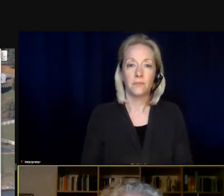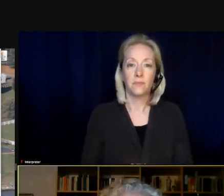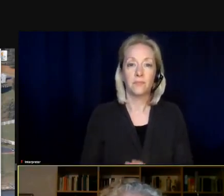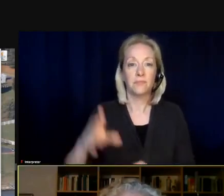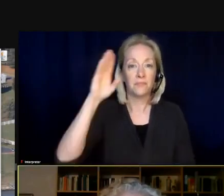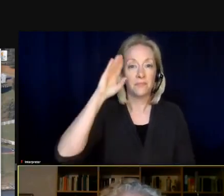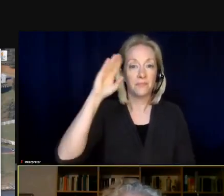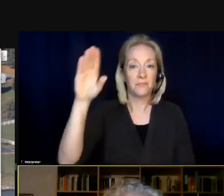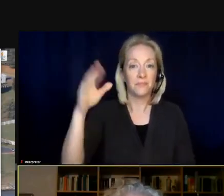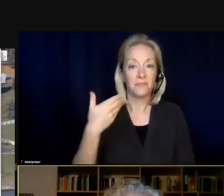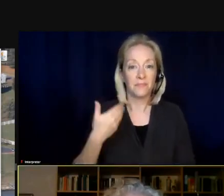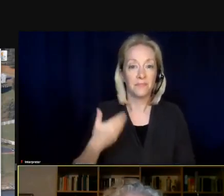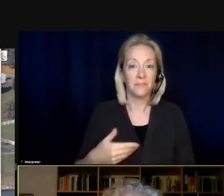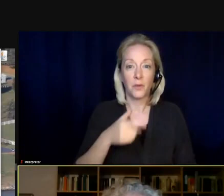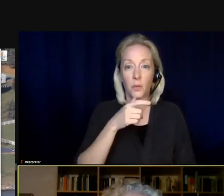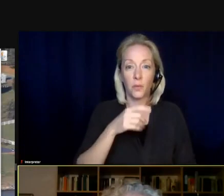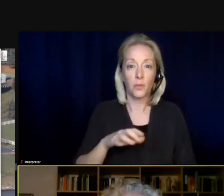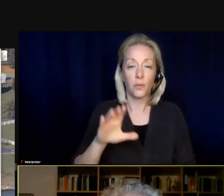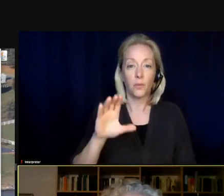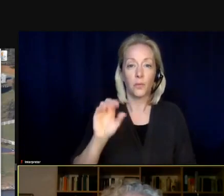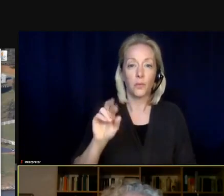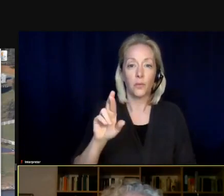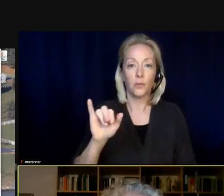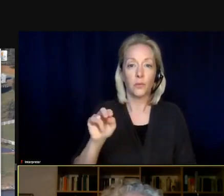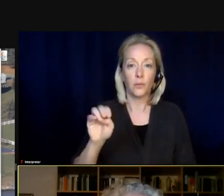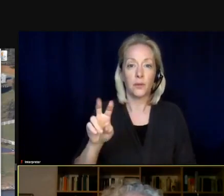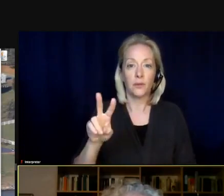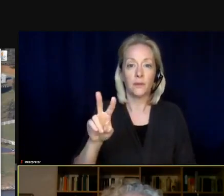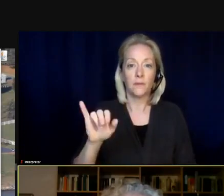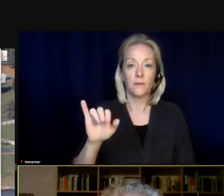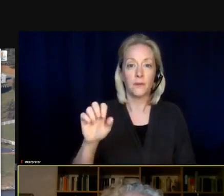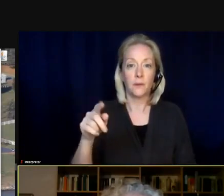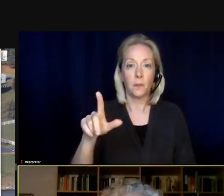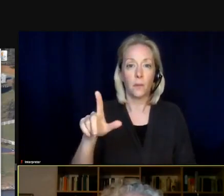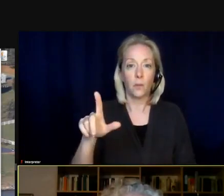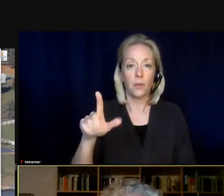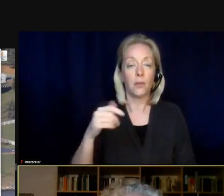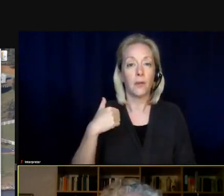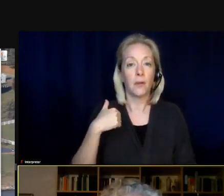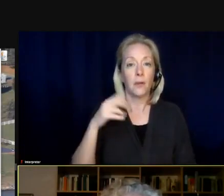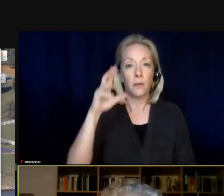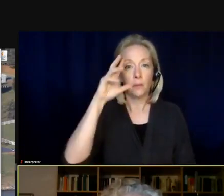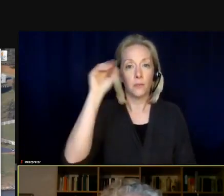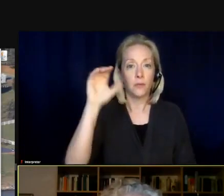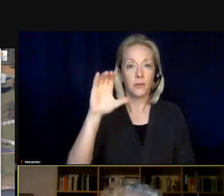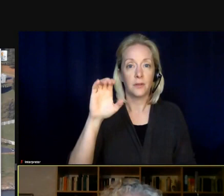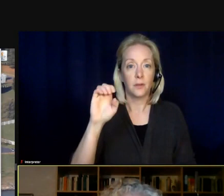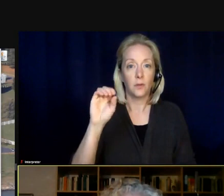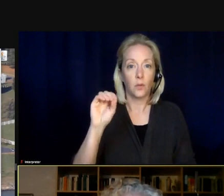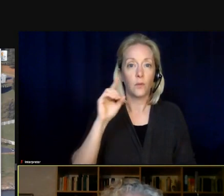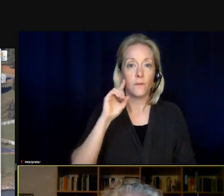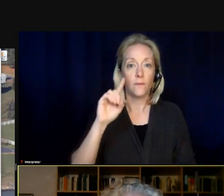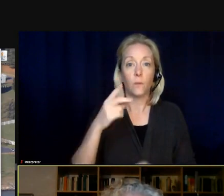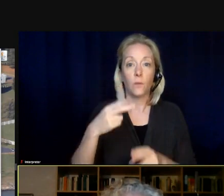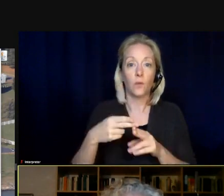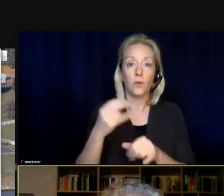Hello, my name is Corinne Vinipol, and I'm the president and CEO of the